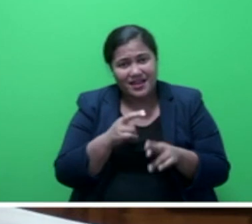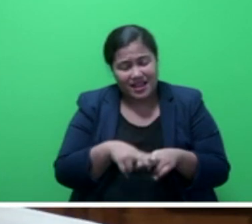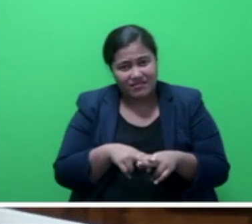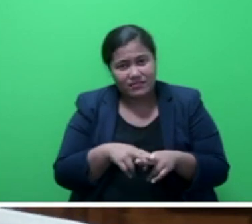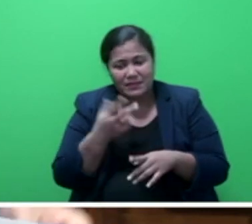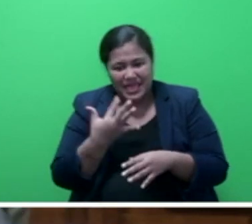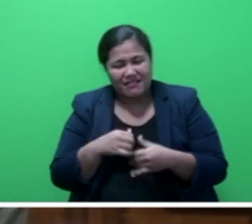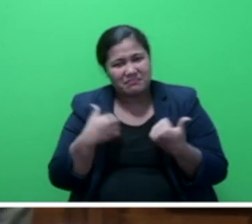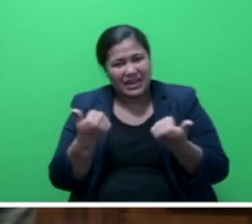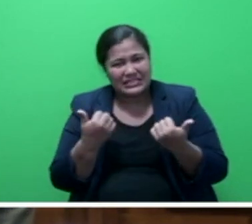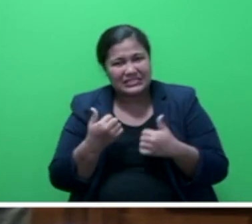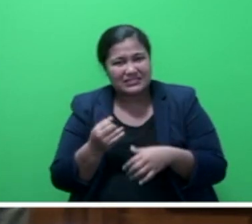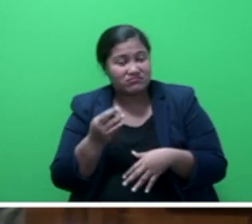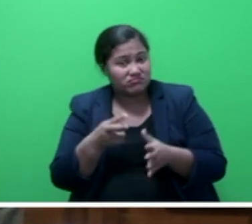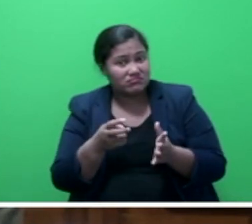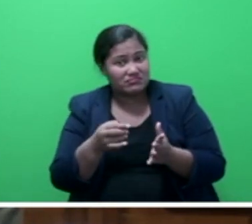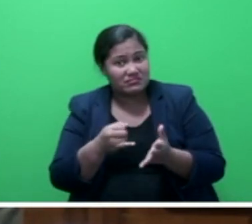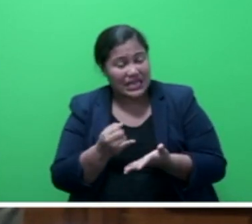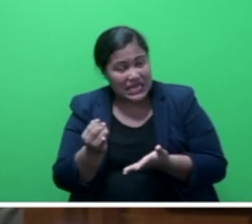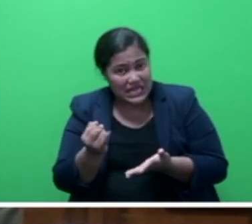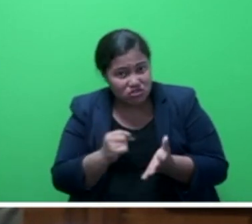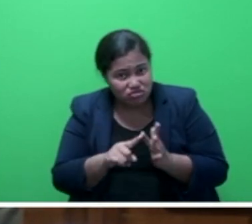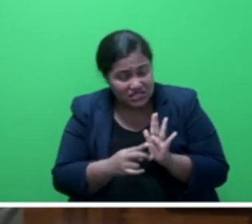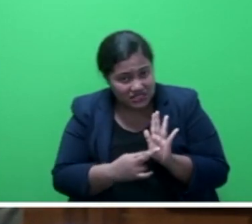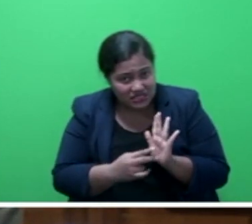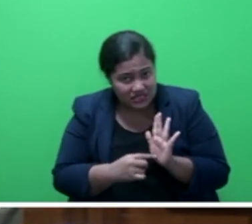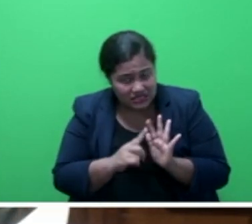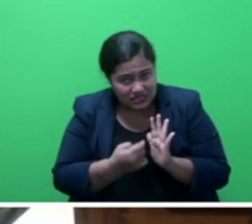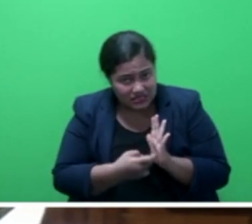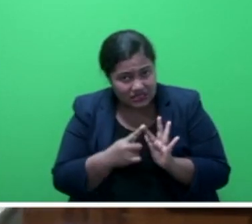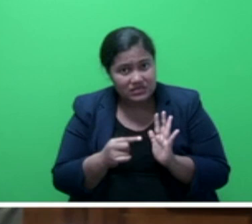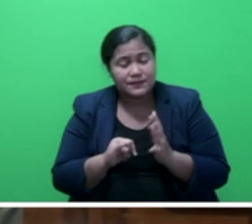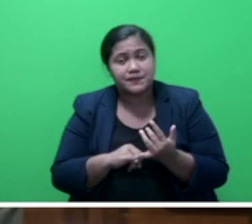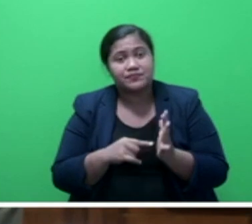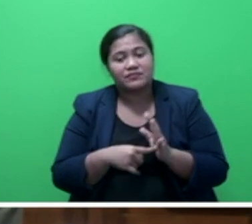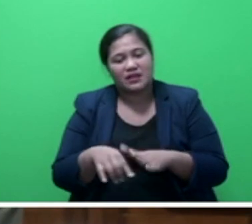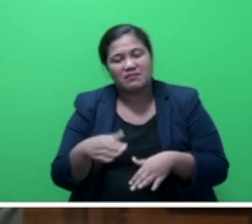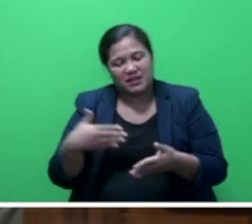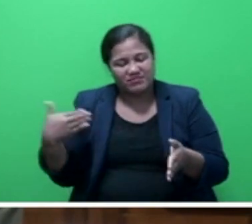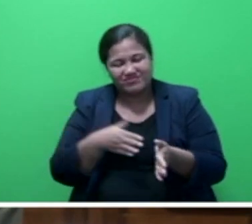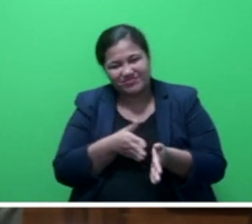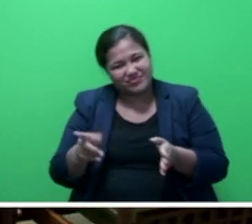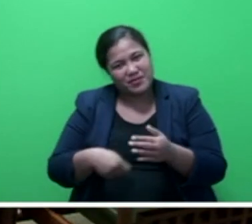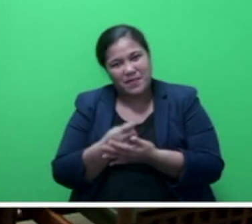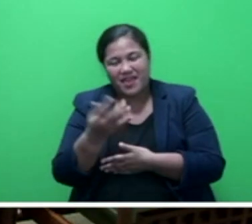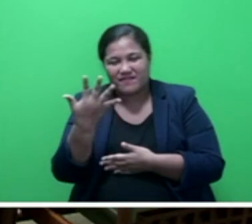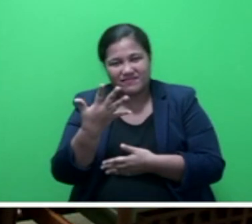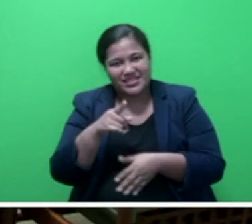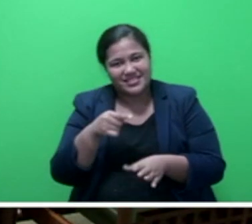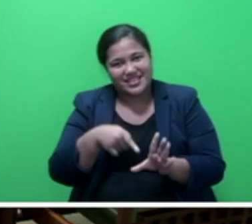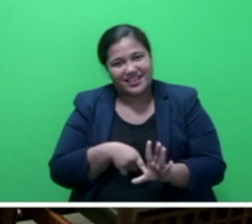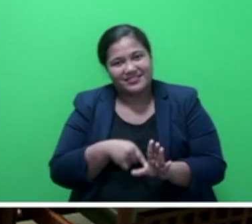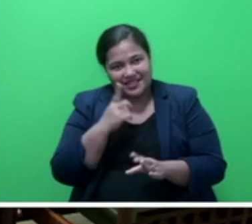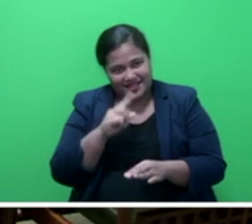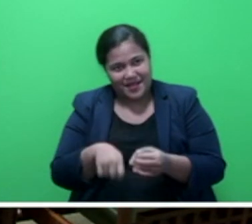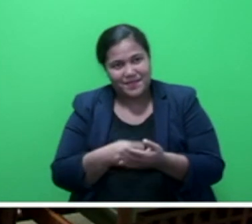rate, LIBOR, which have been historically low with repayments over a period of 15 years. Thank you, Mr. Speaker. I